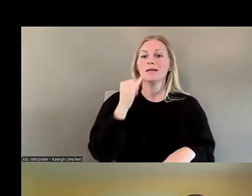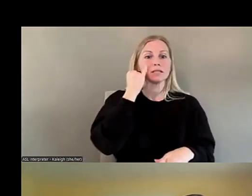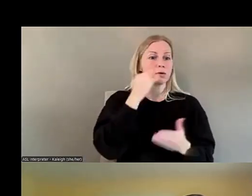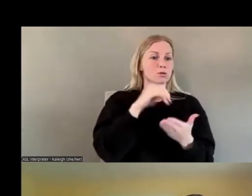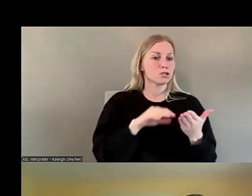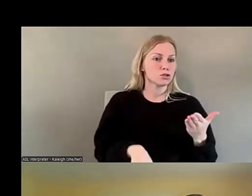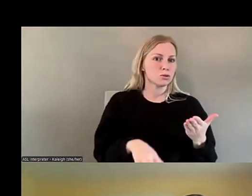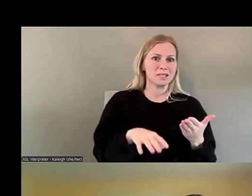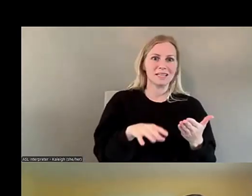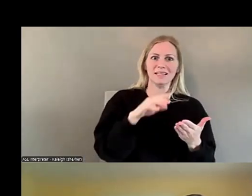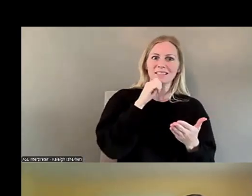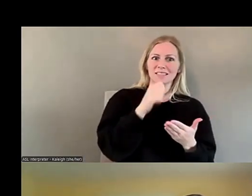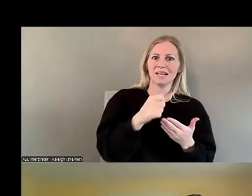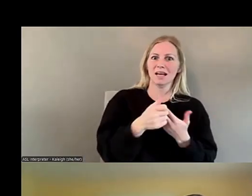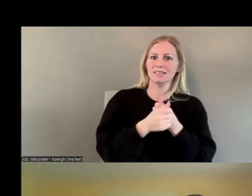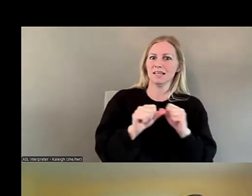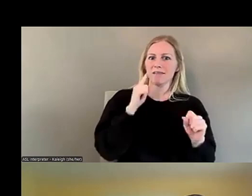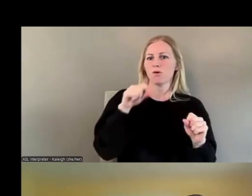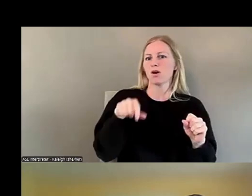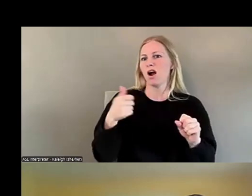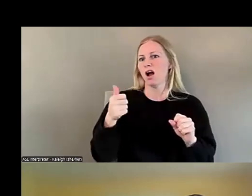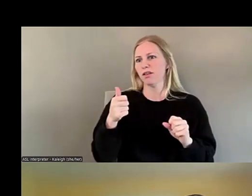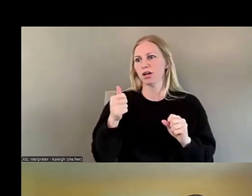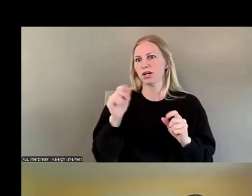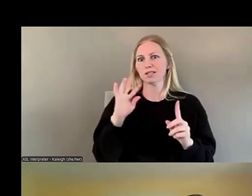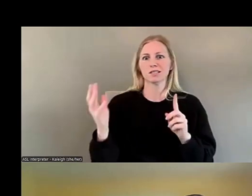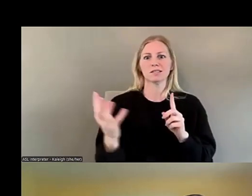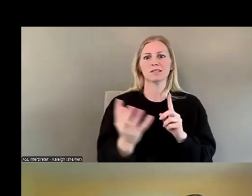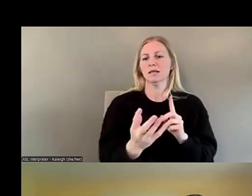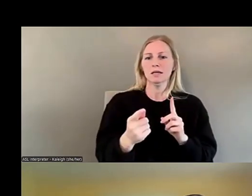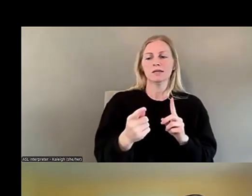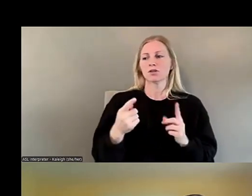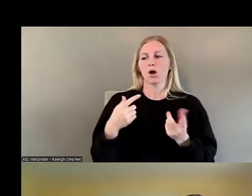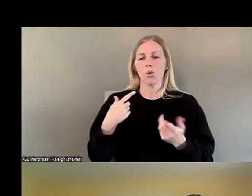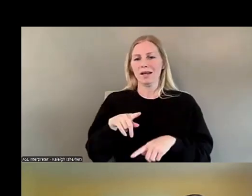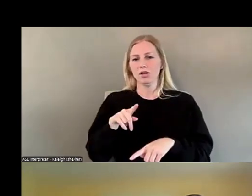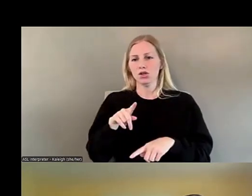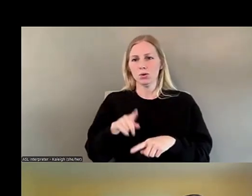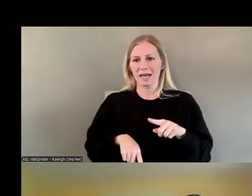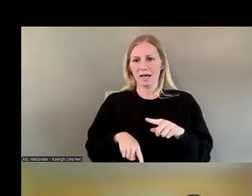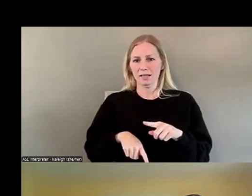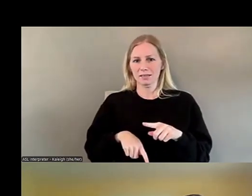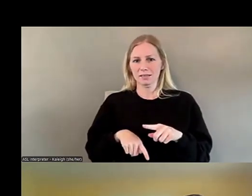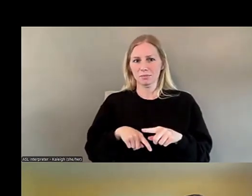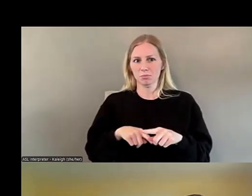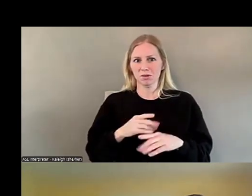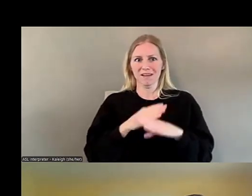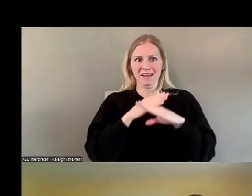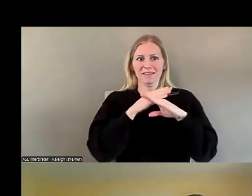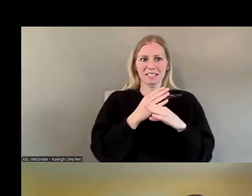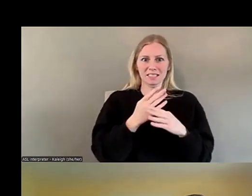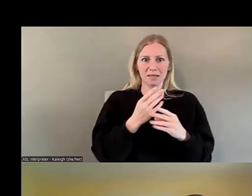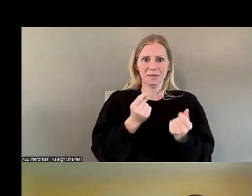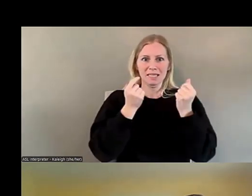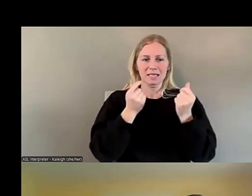others and you're in a classroom and you determine that there's no way to prevent this immediately, you could clear the classroom so that other students are not